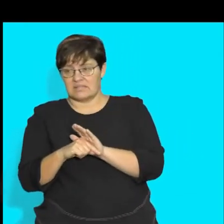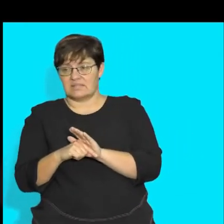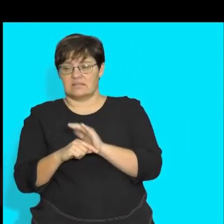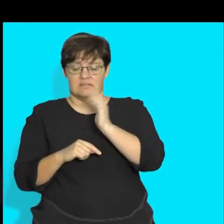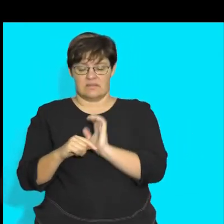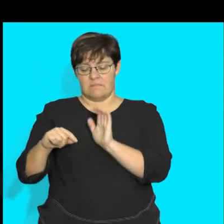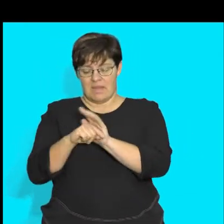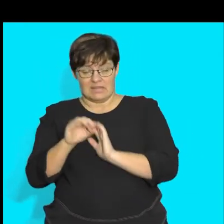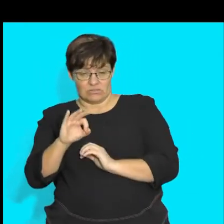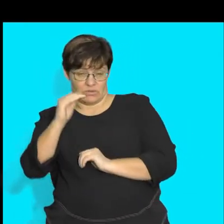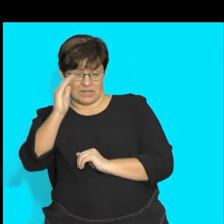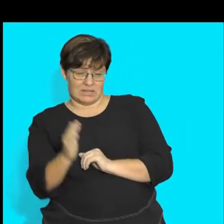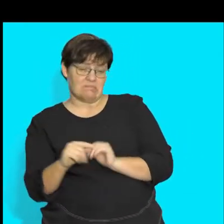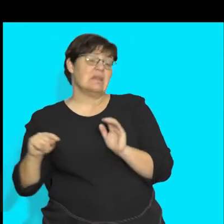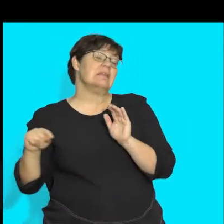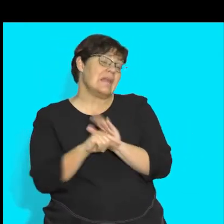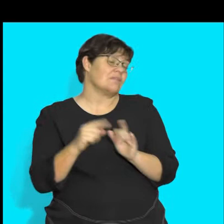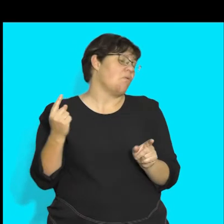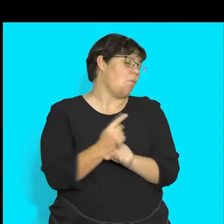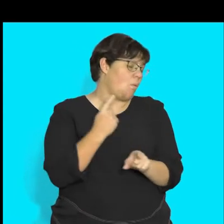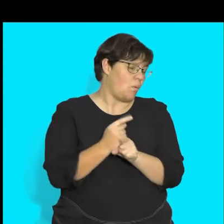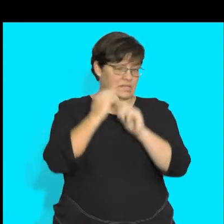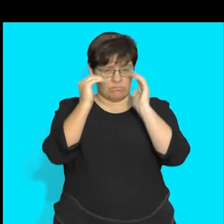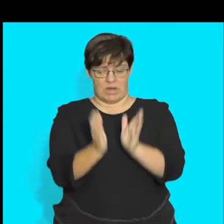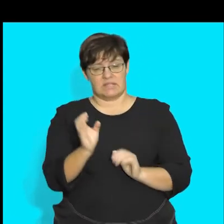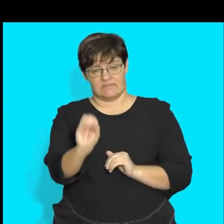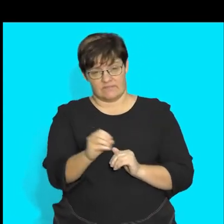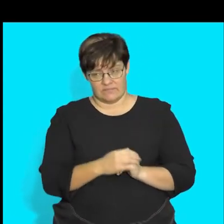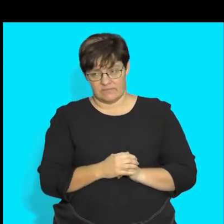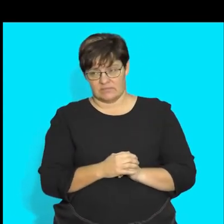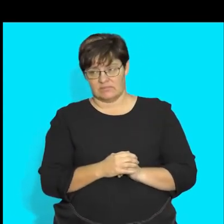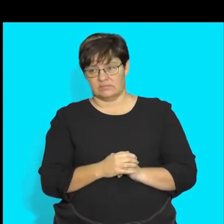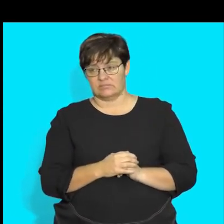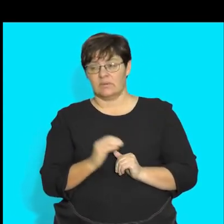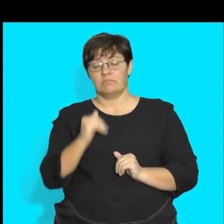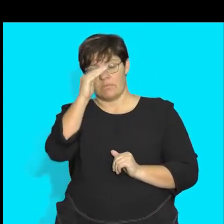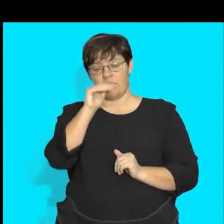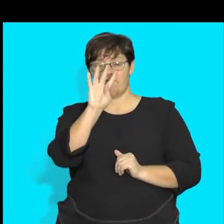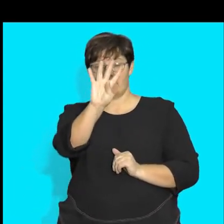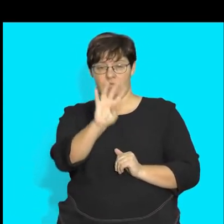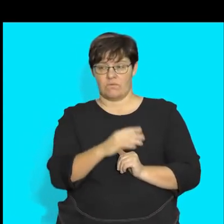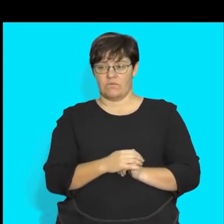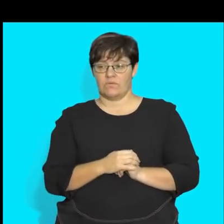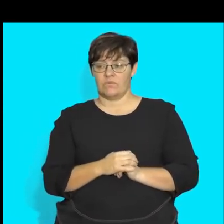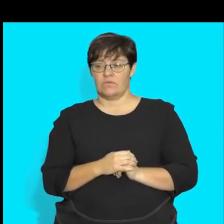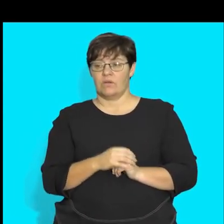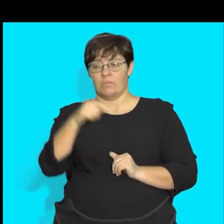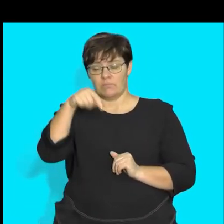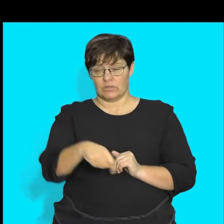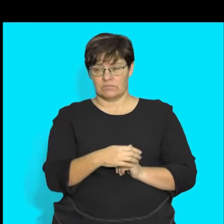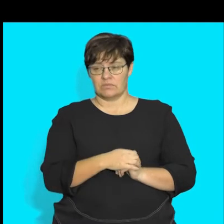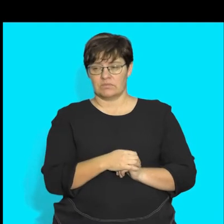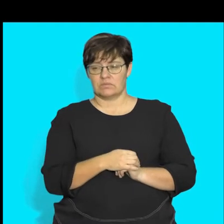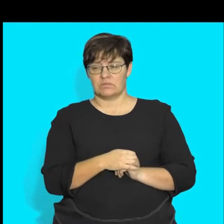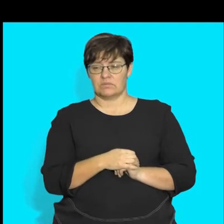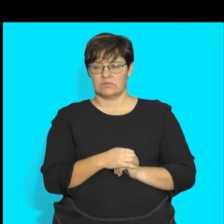minus x. And again, whenever I do a substitution of a negative number, I'm always going to do that in a bracket. At the top, I'm going to get